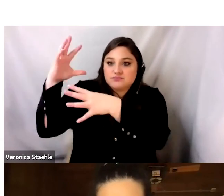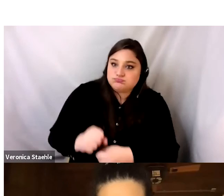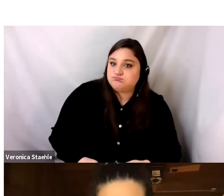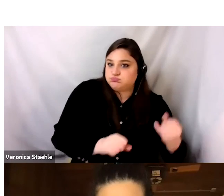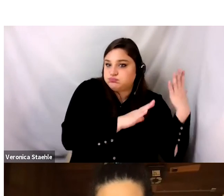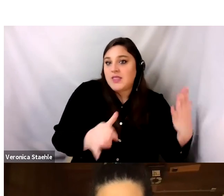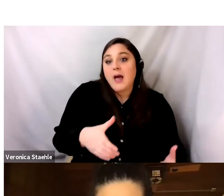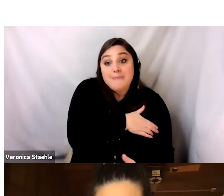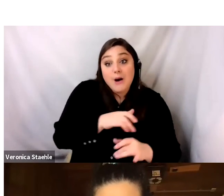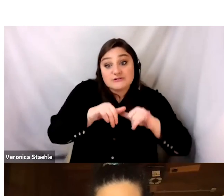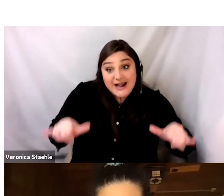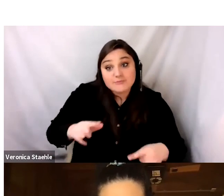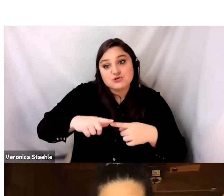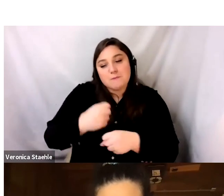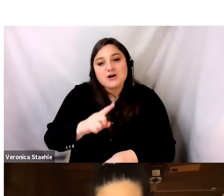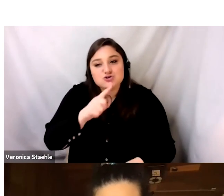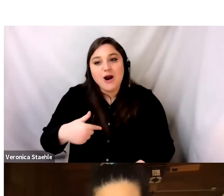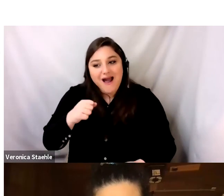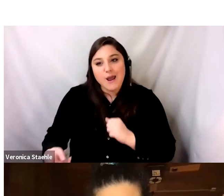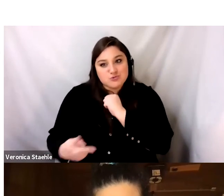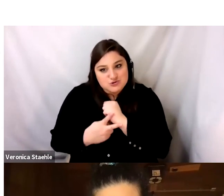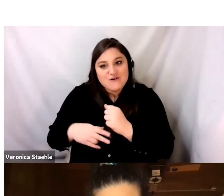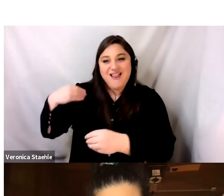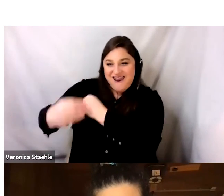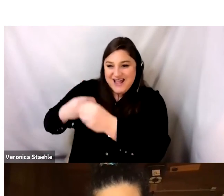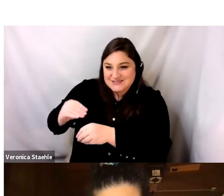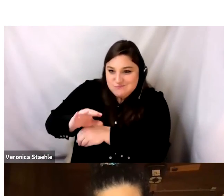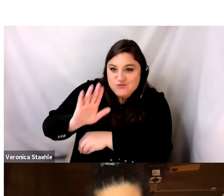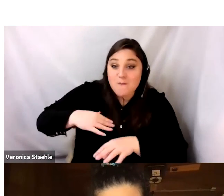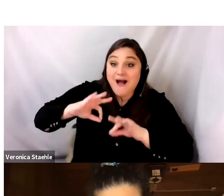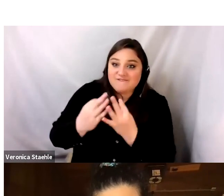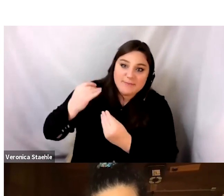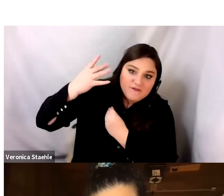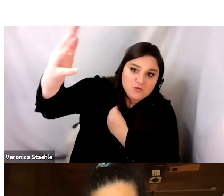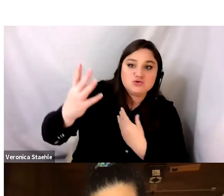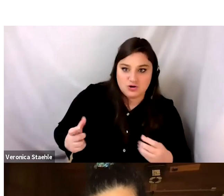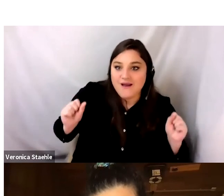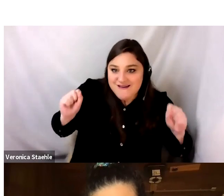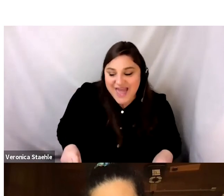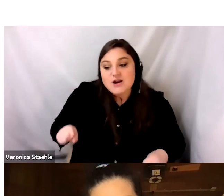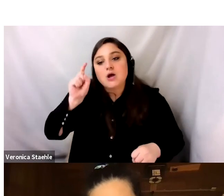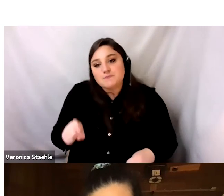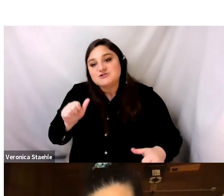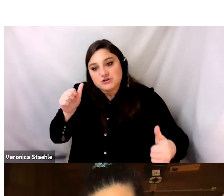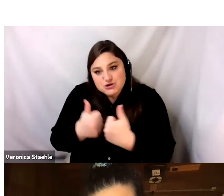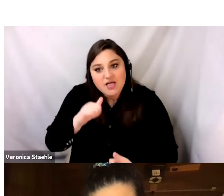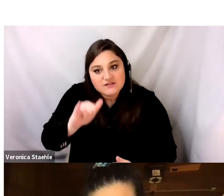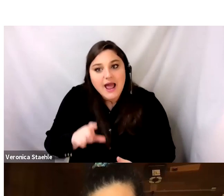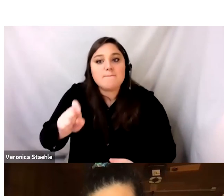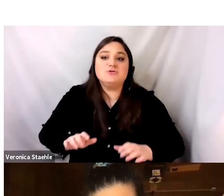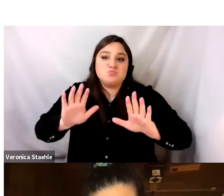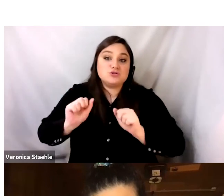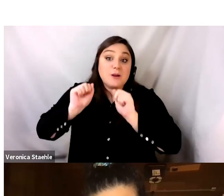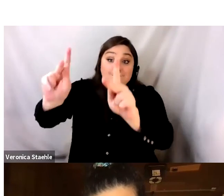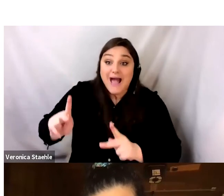that I can have legacy building in my family. And so challenge that pushback and say, just by nature of you